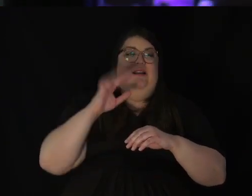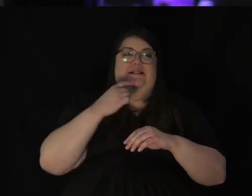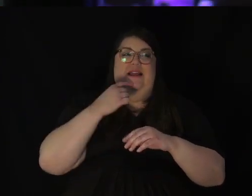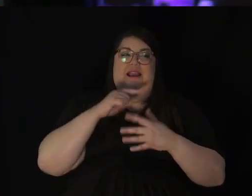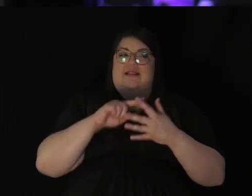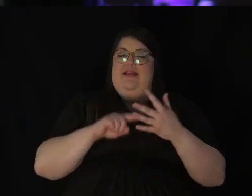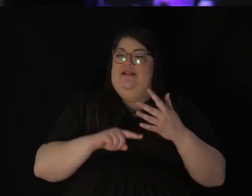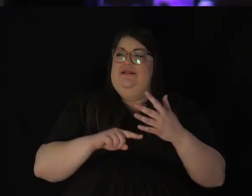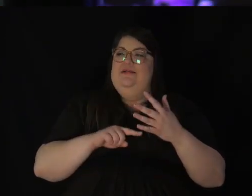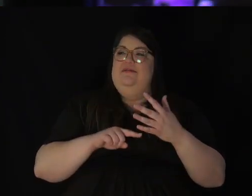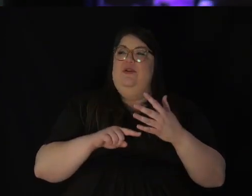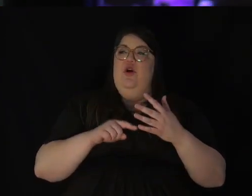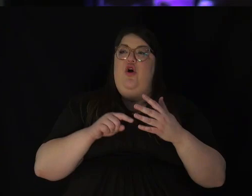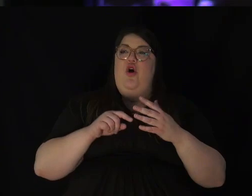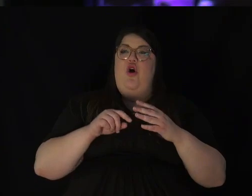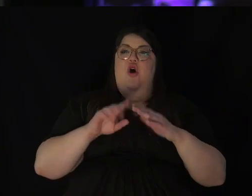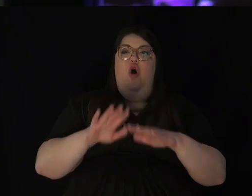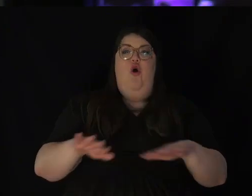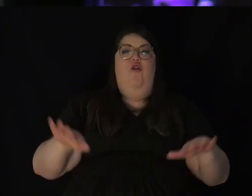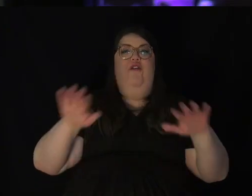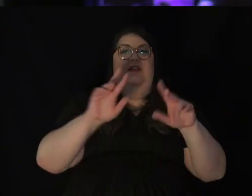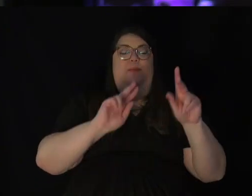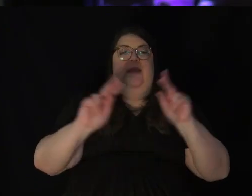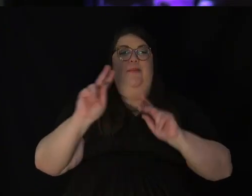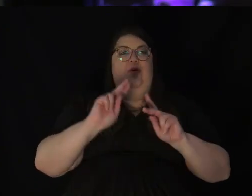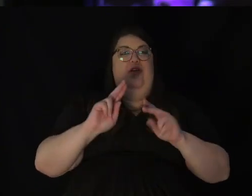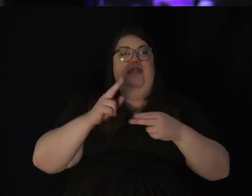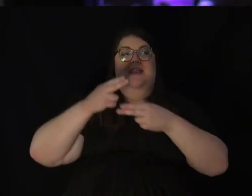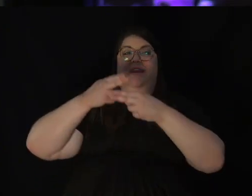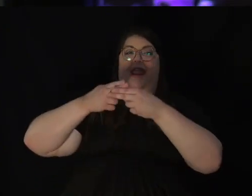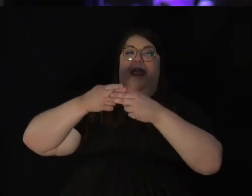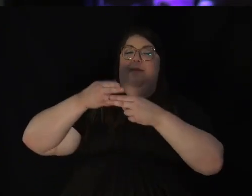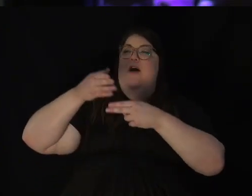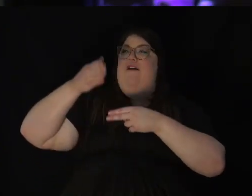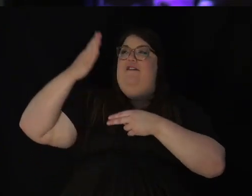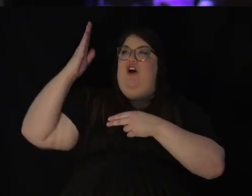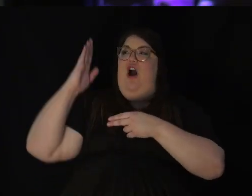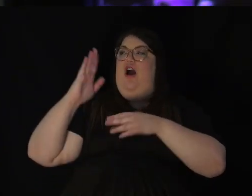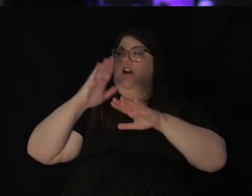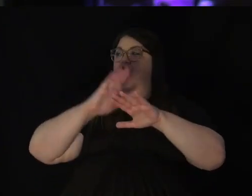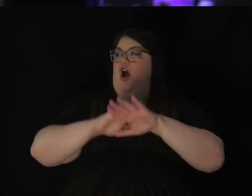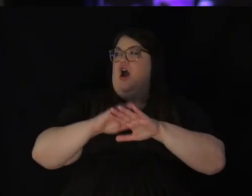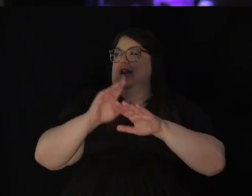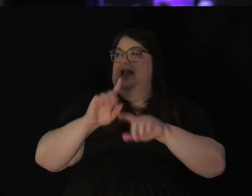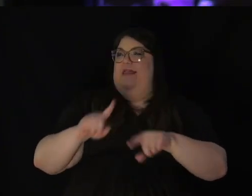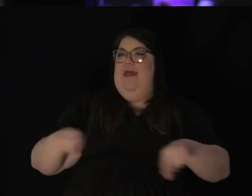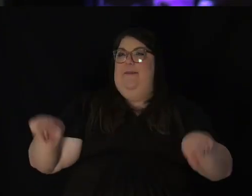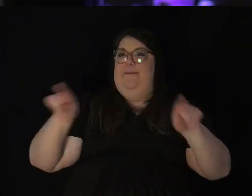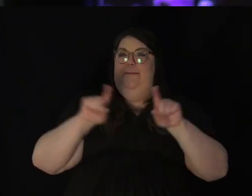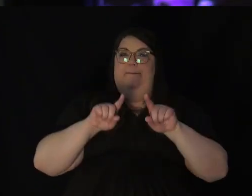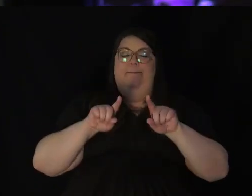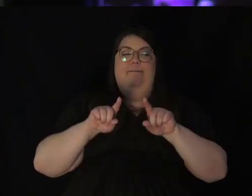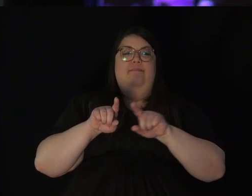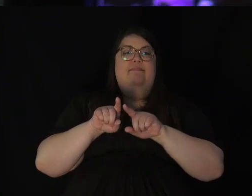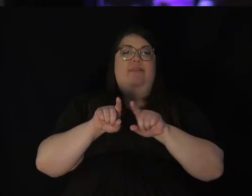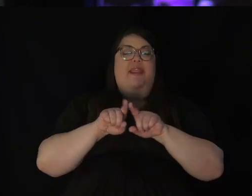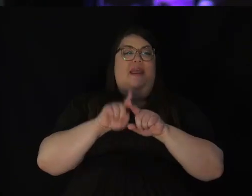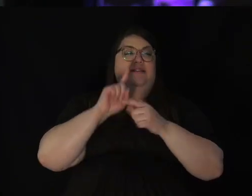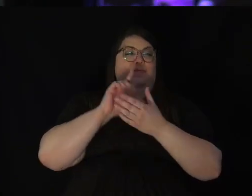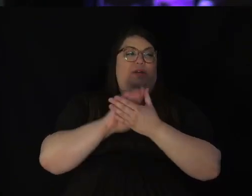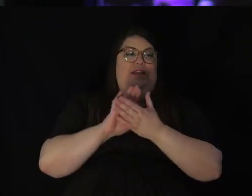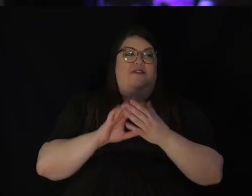people, they put the name of God on them. As a believer in